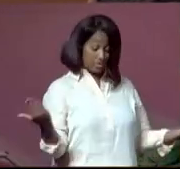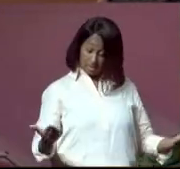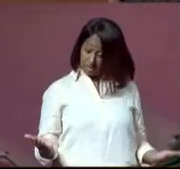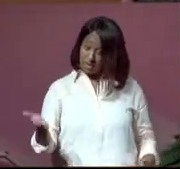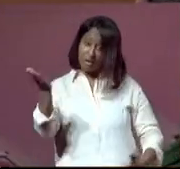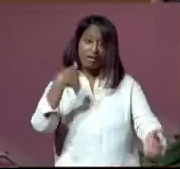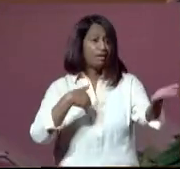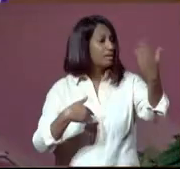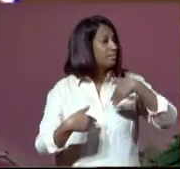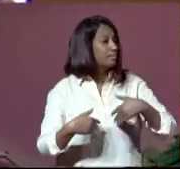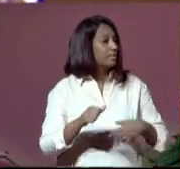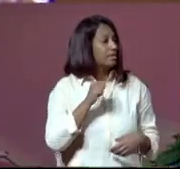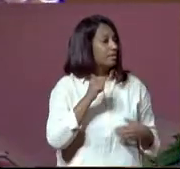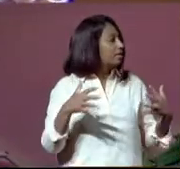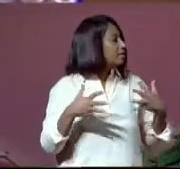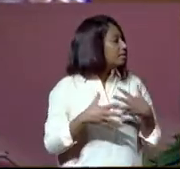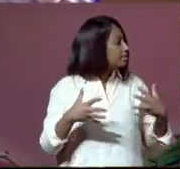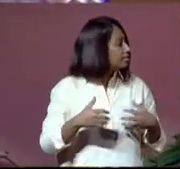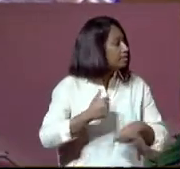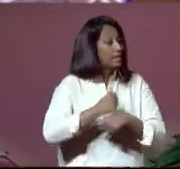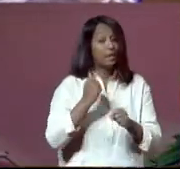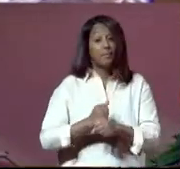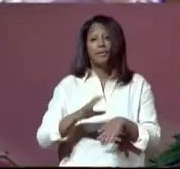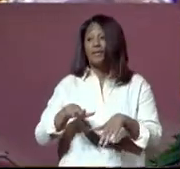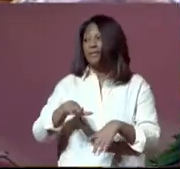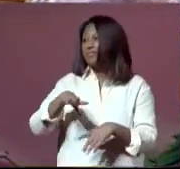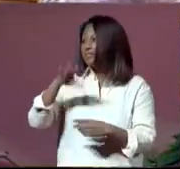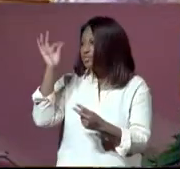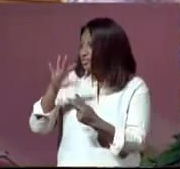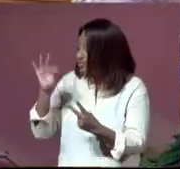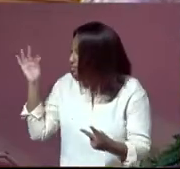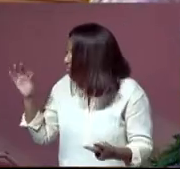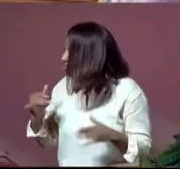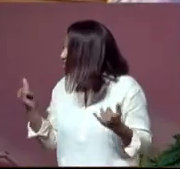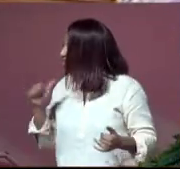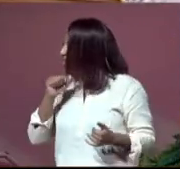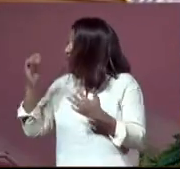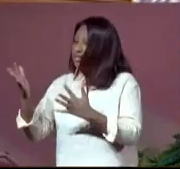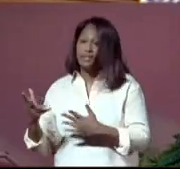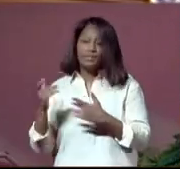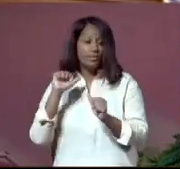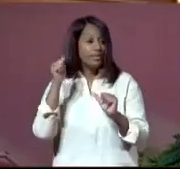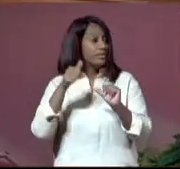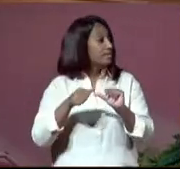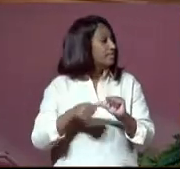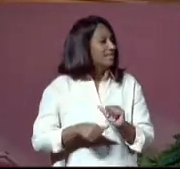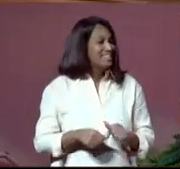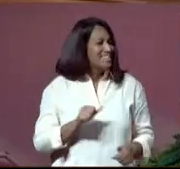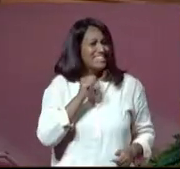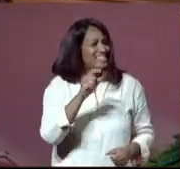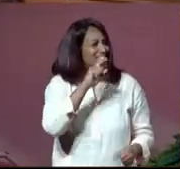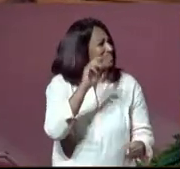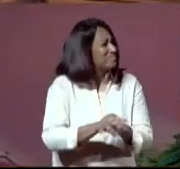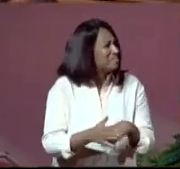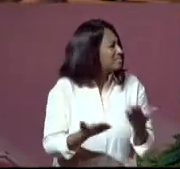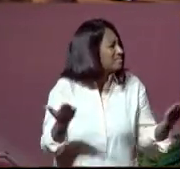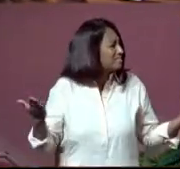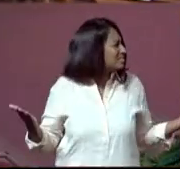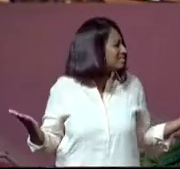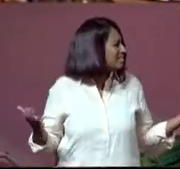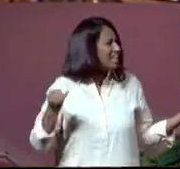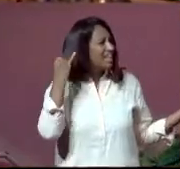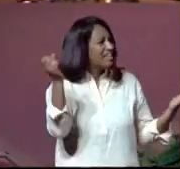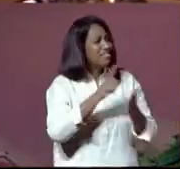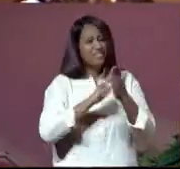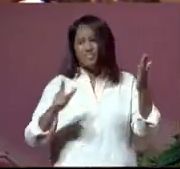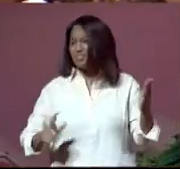now. No fear. I'm making a choice today. I'm not waiting till tomorrow, because tomorrow is not promised to me. If the